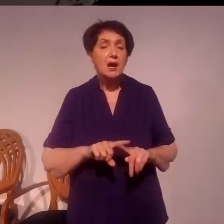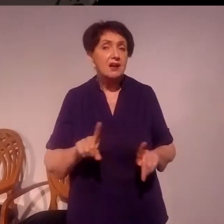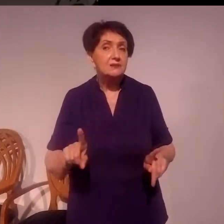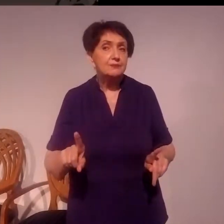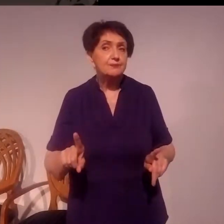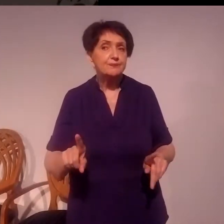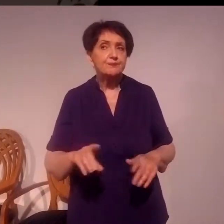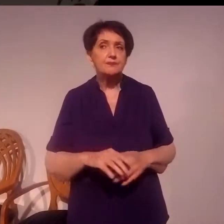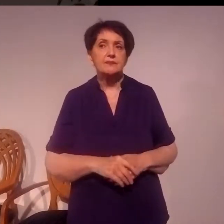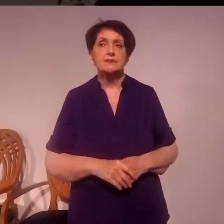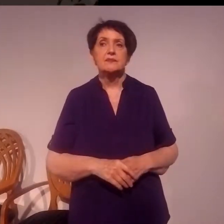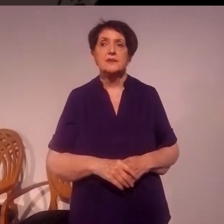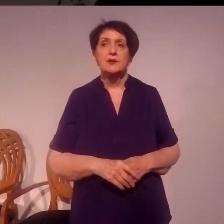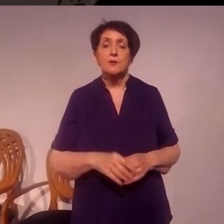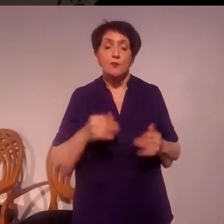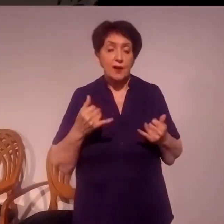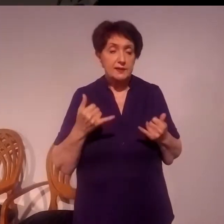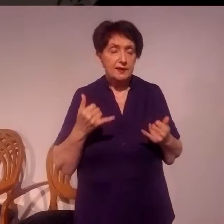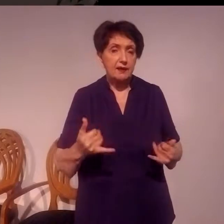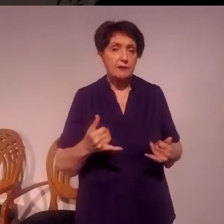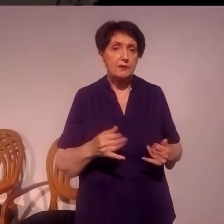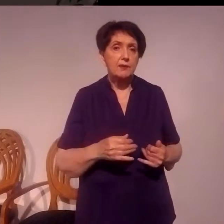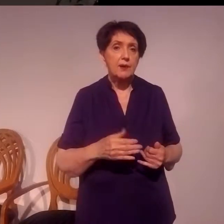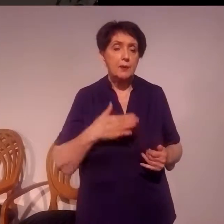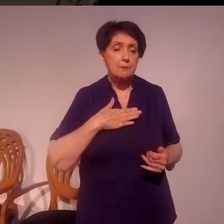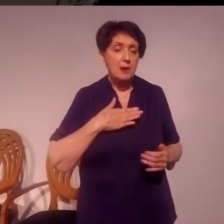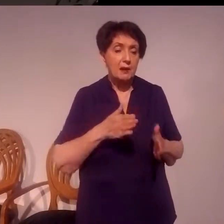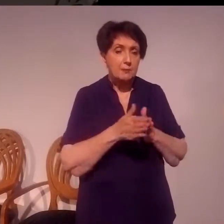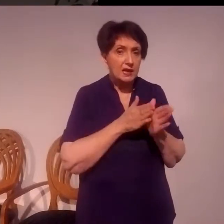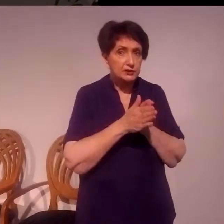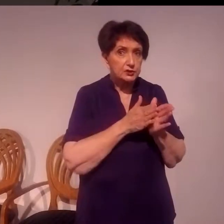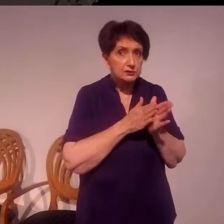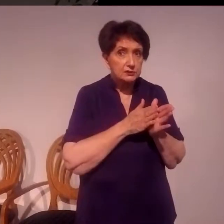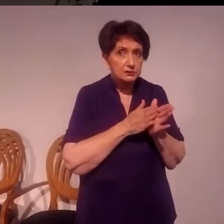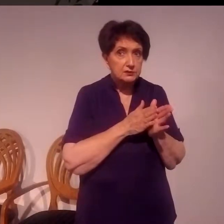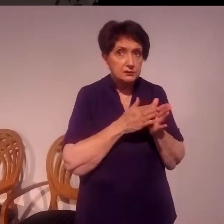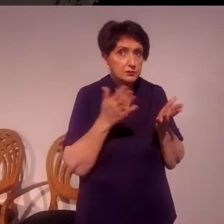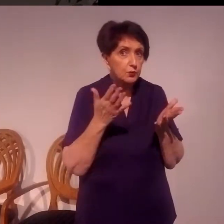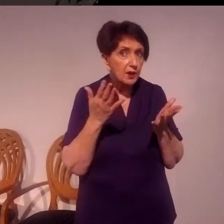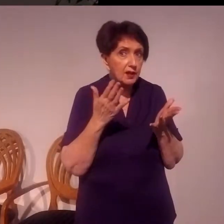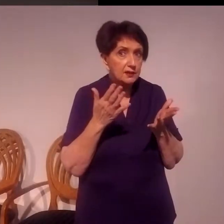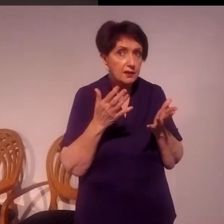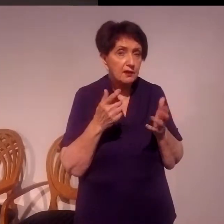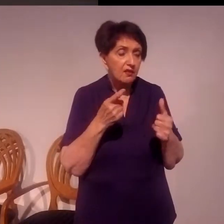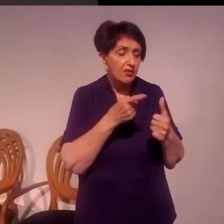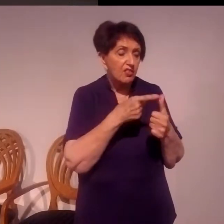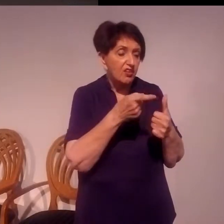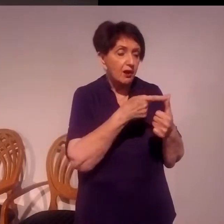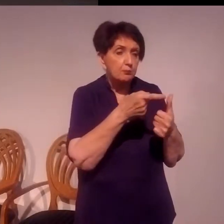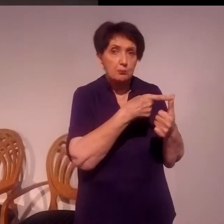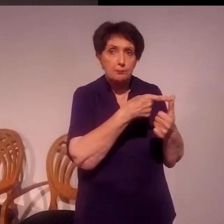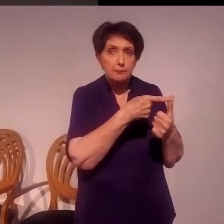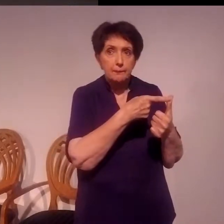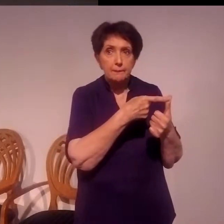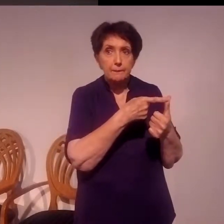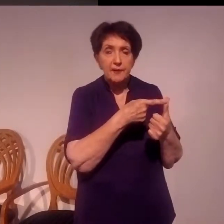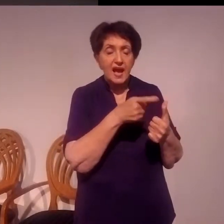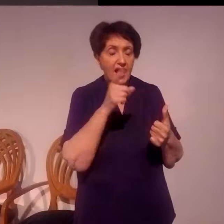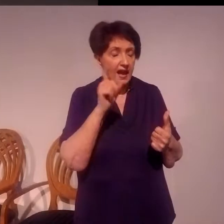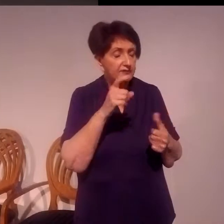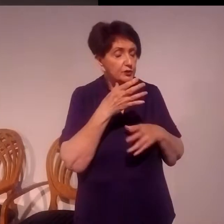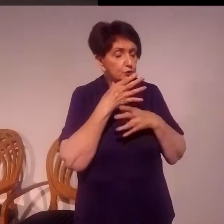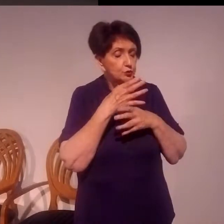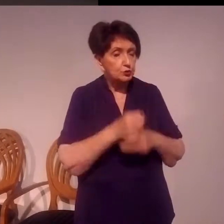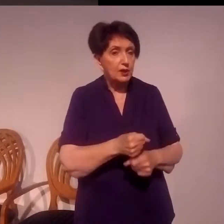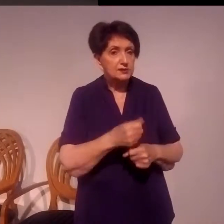But right now, my passion is the thumb. And I've got to trust in